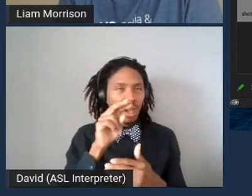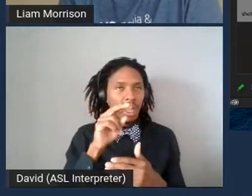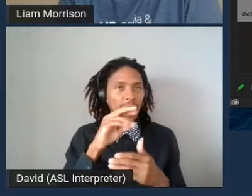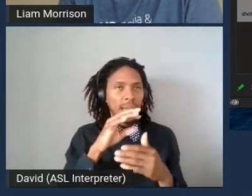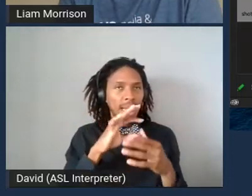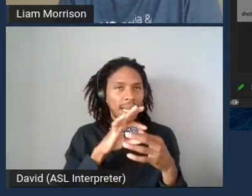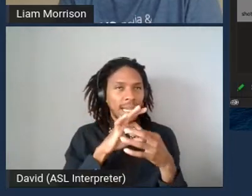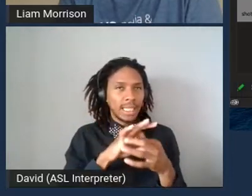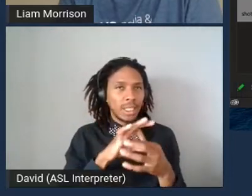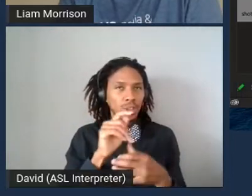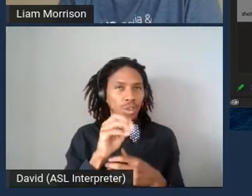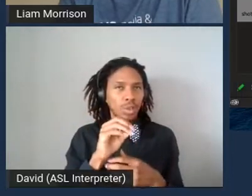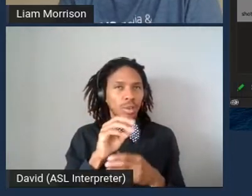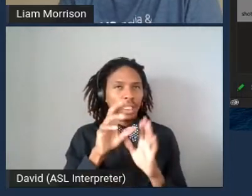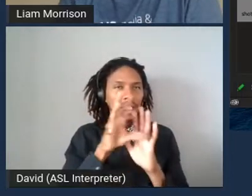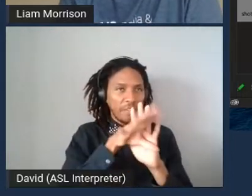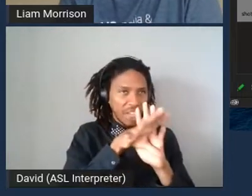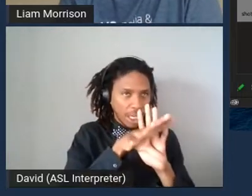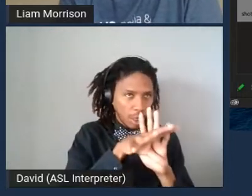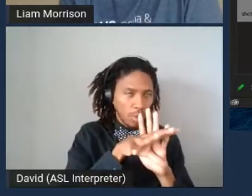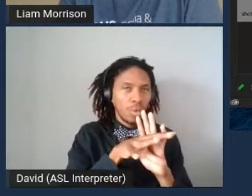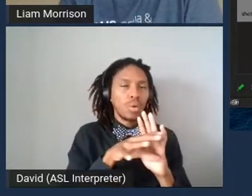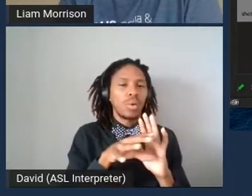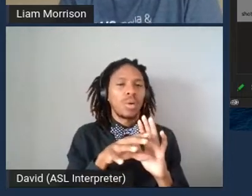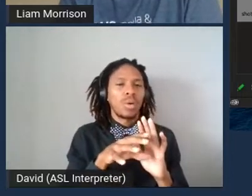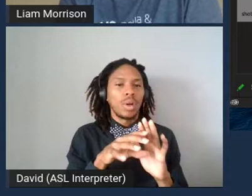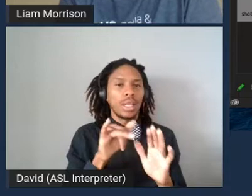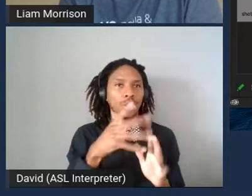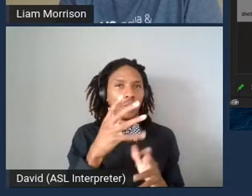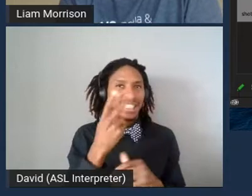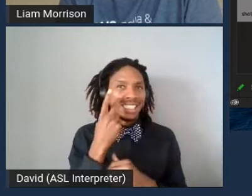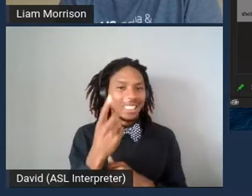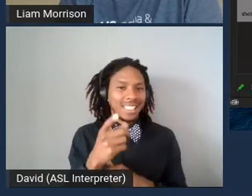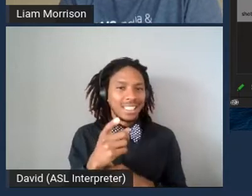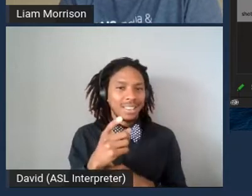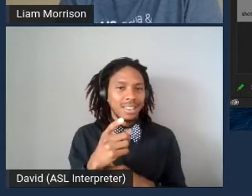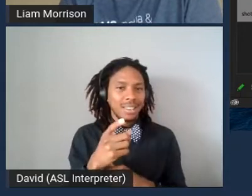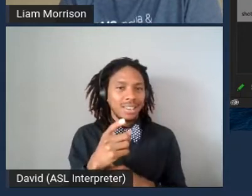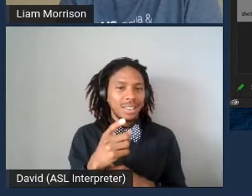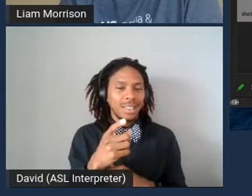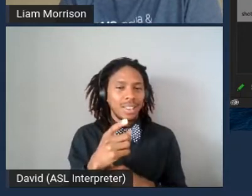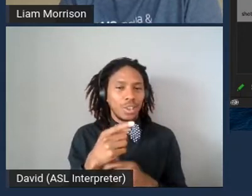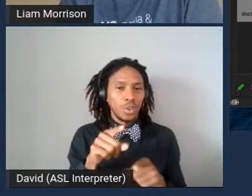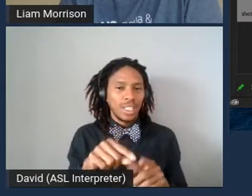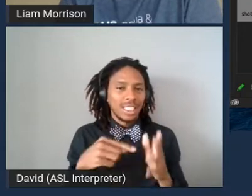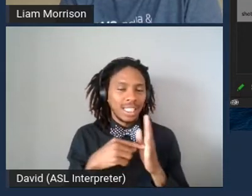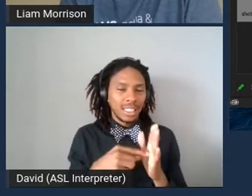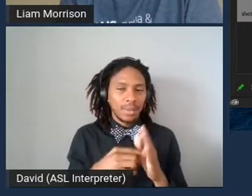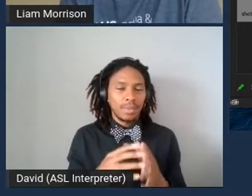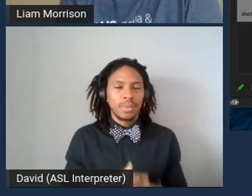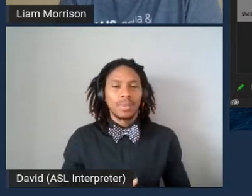to the video that you've seen already throughout this.